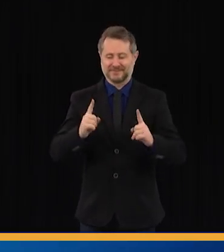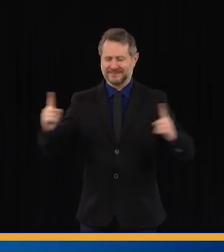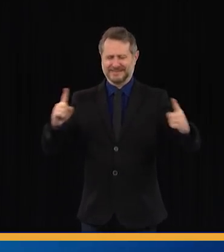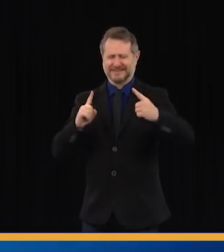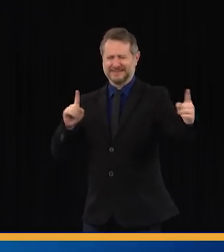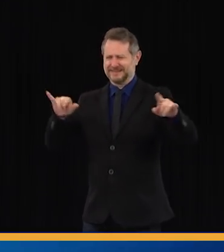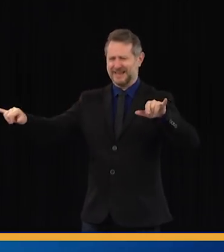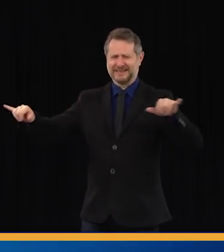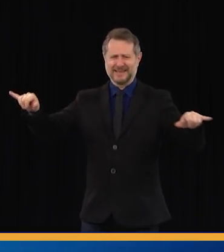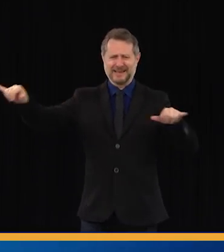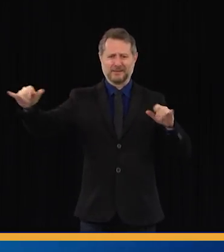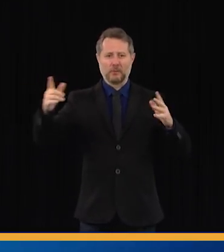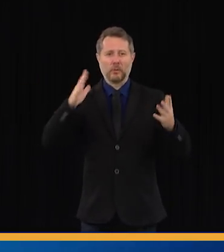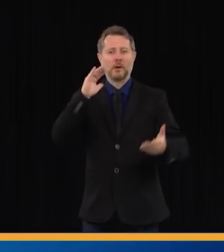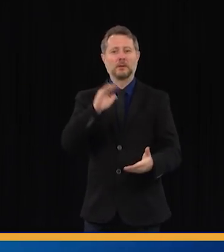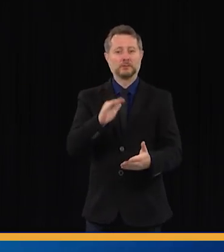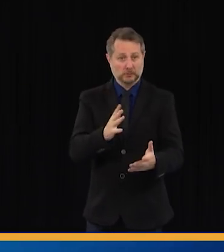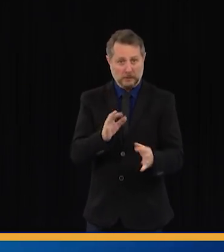economic activity.